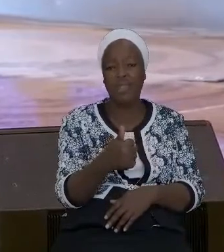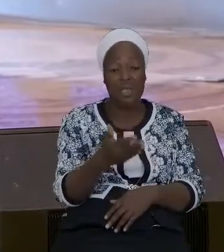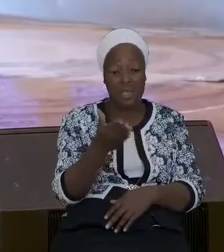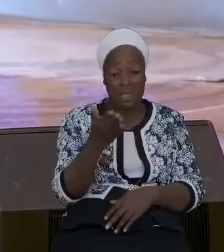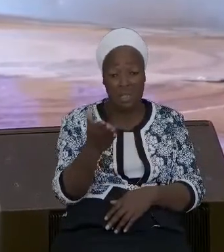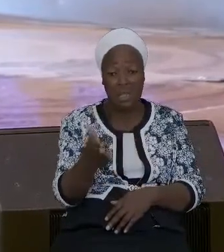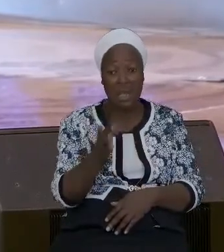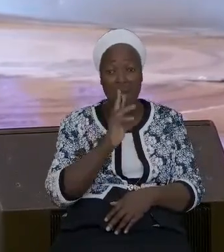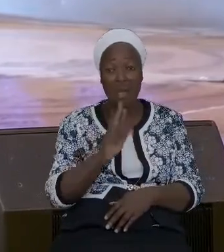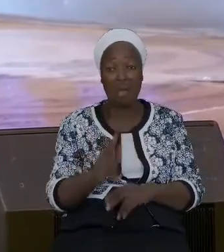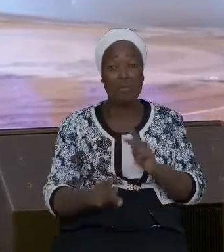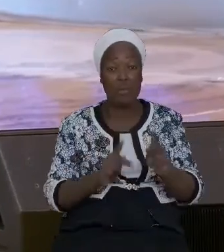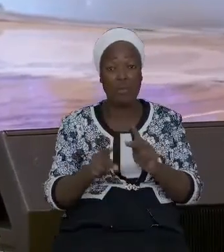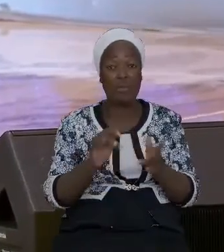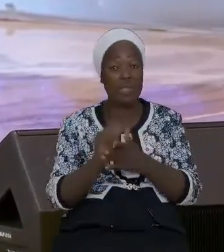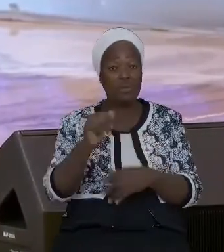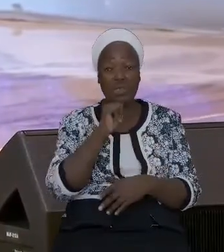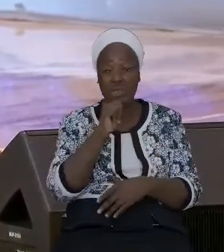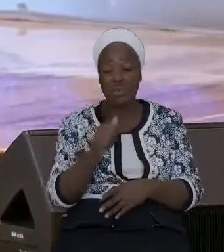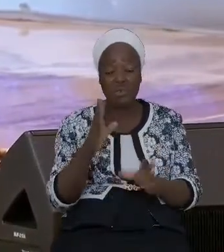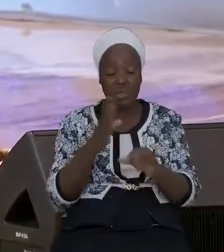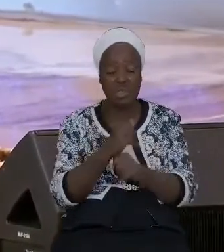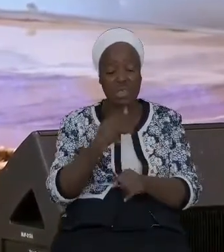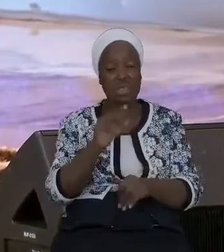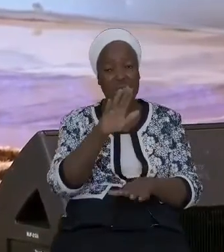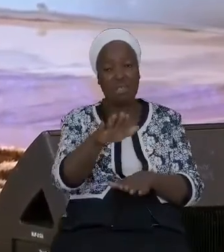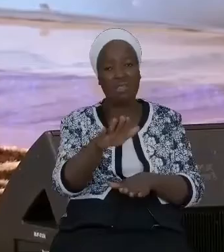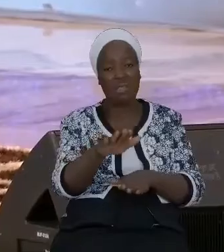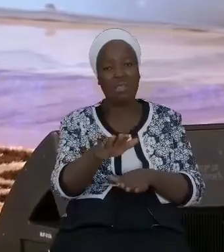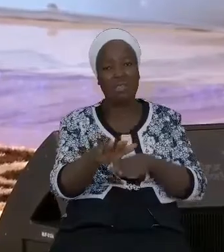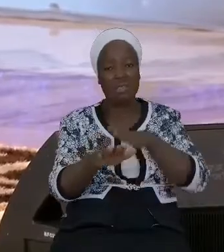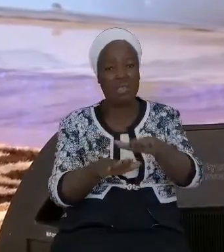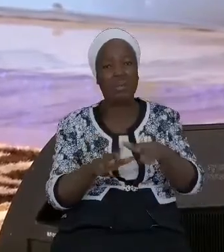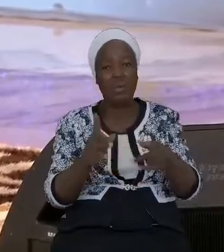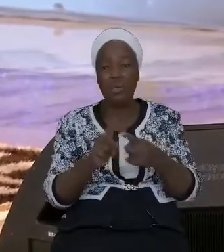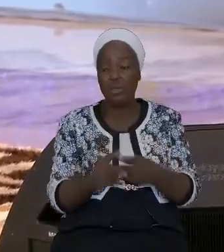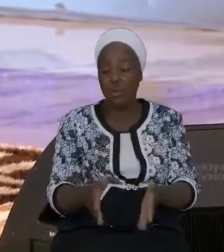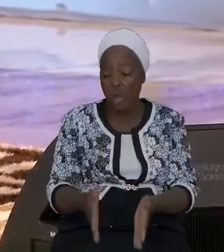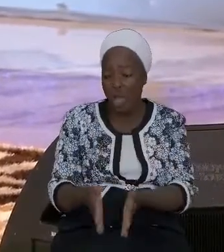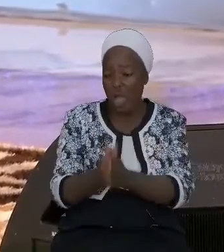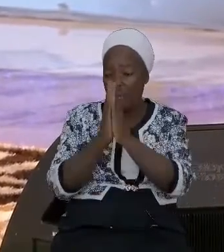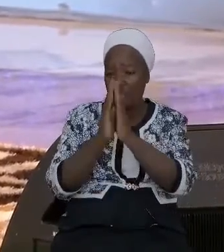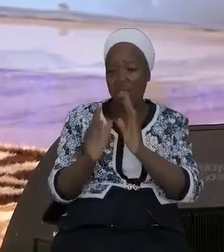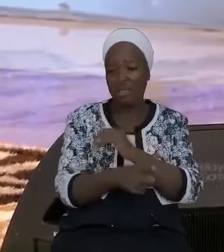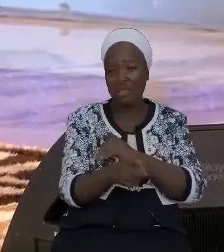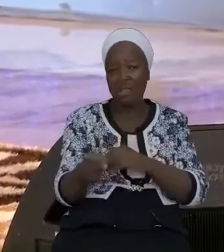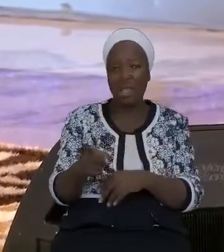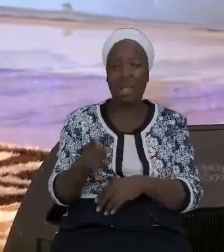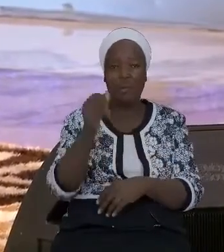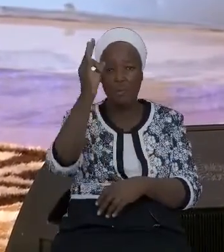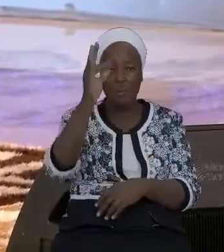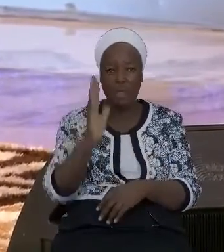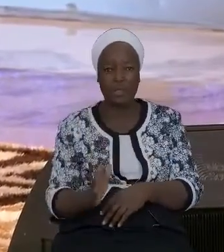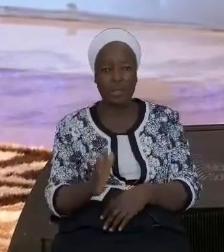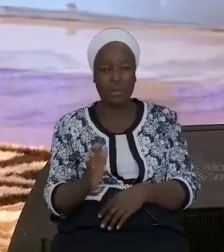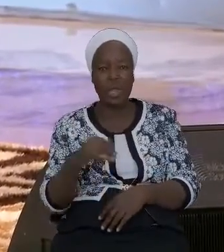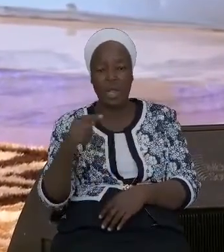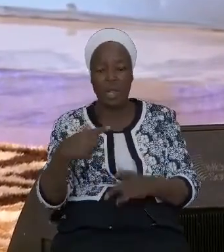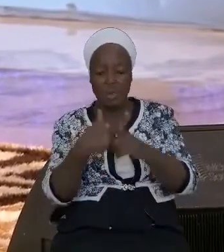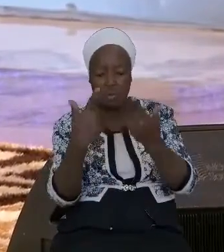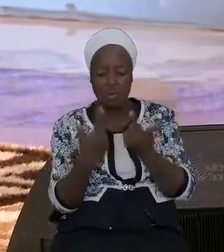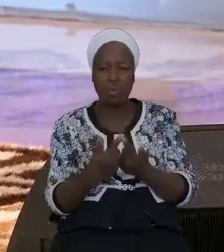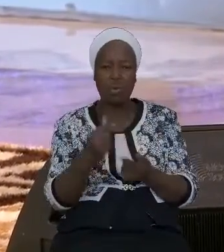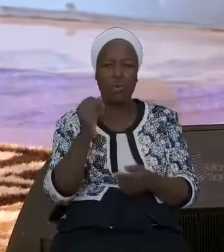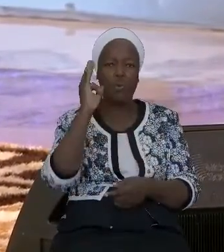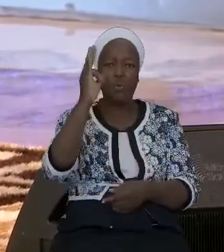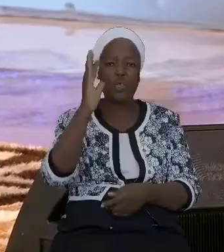people that will not take the step to ask their pastor, their group pastor,